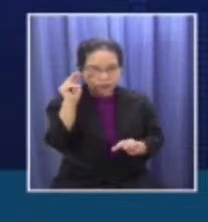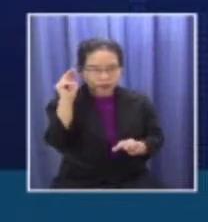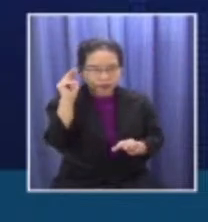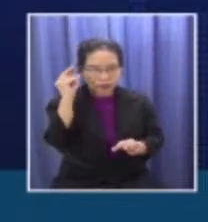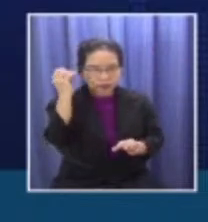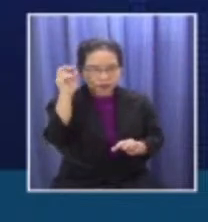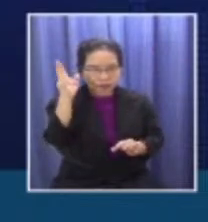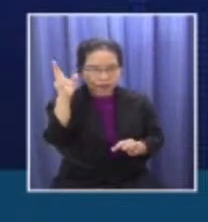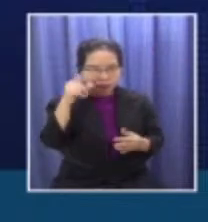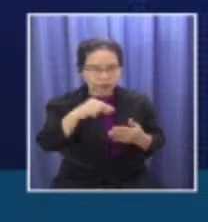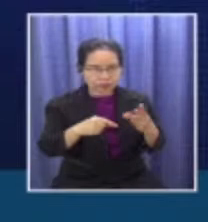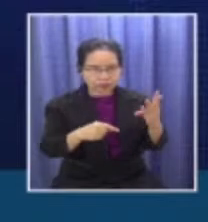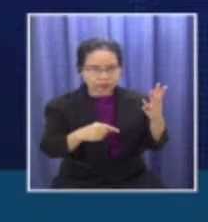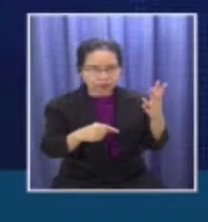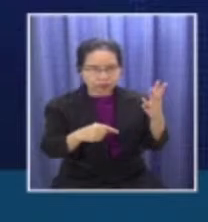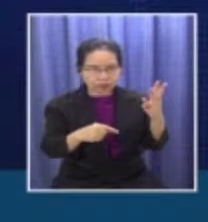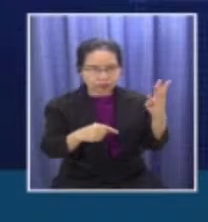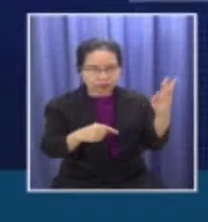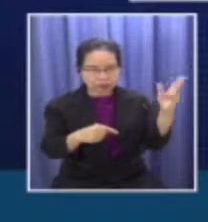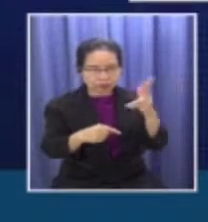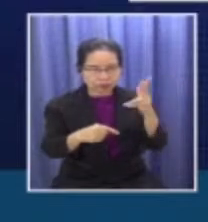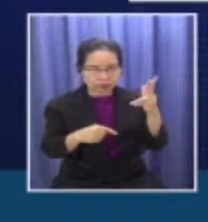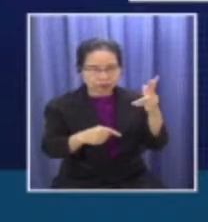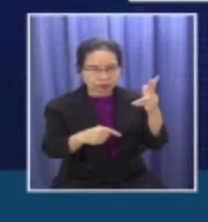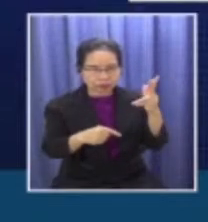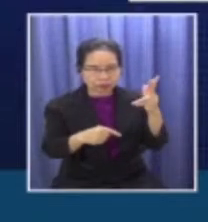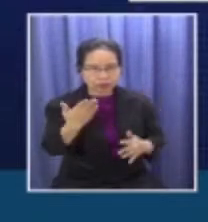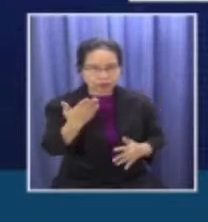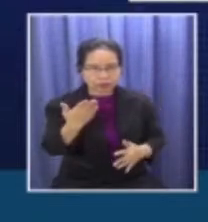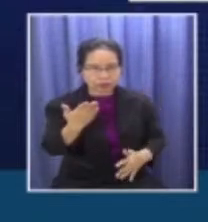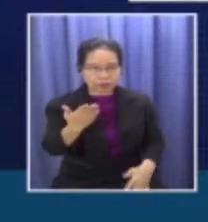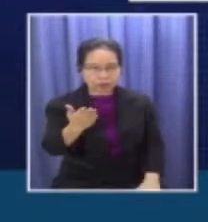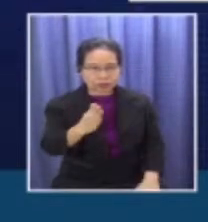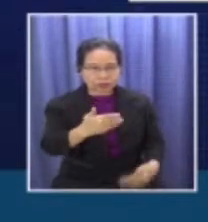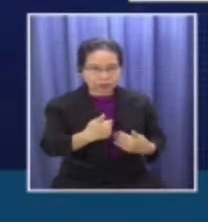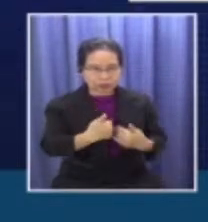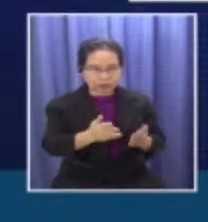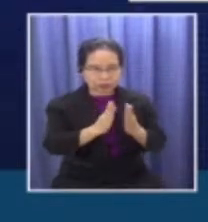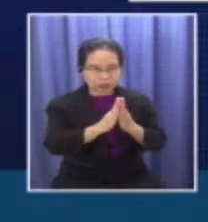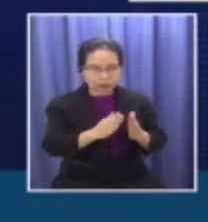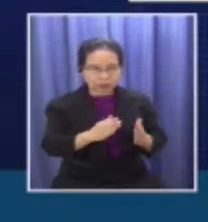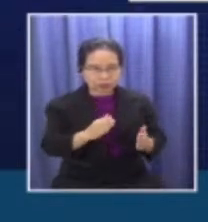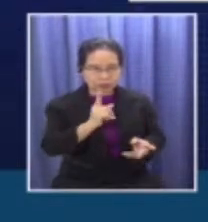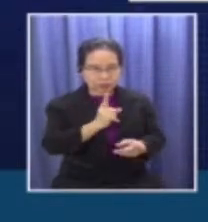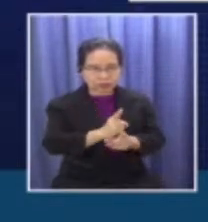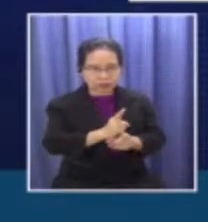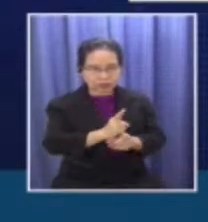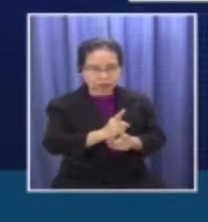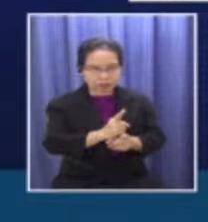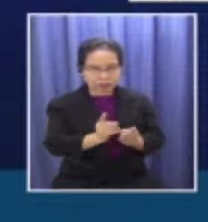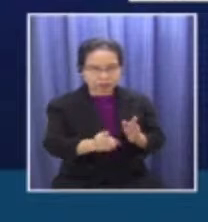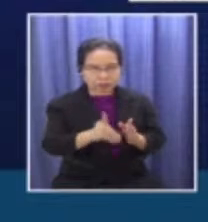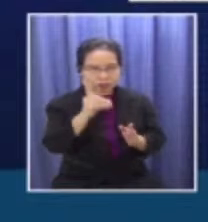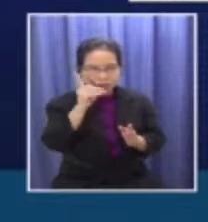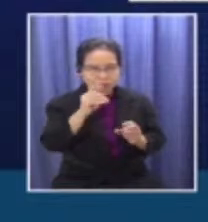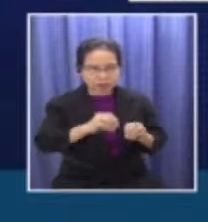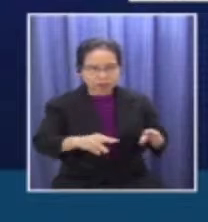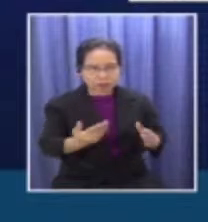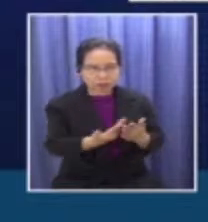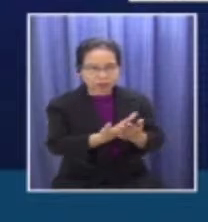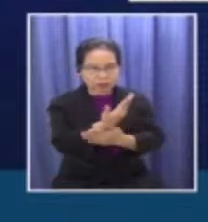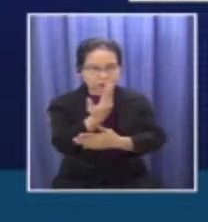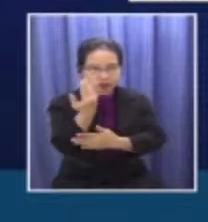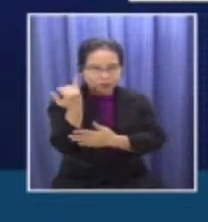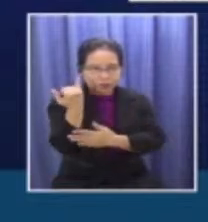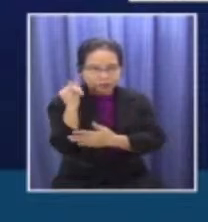explanation in John 3:16 and John 3:3? Thank you. Zebjed Zenade, I'd like to ask if the